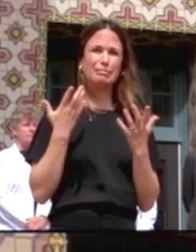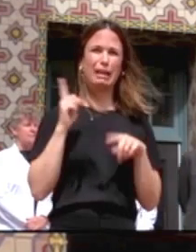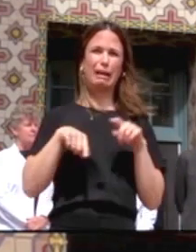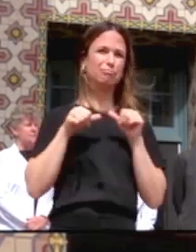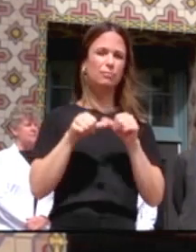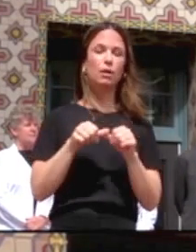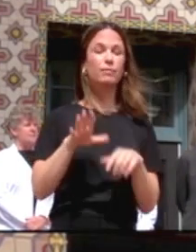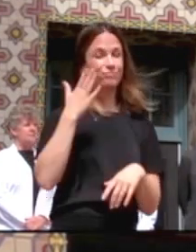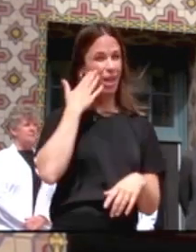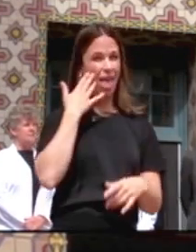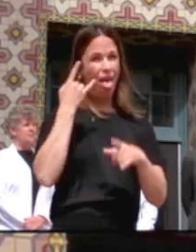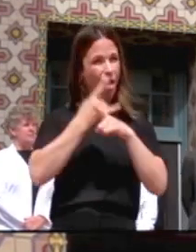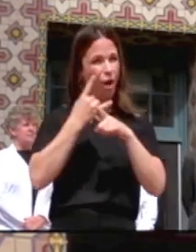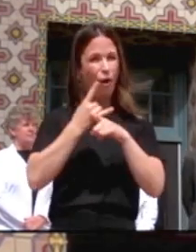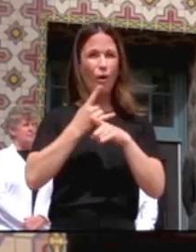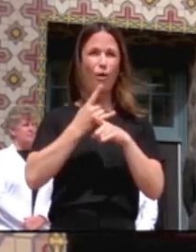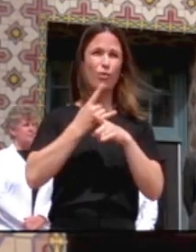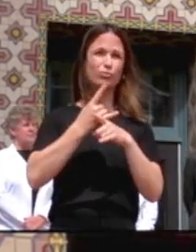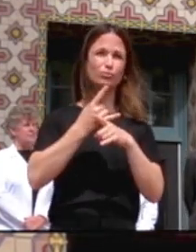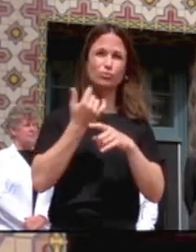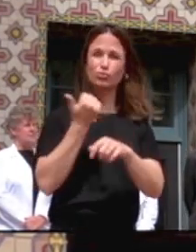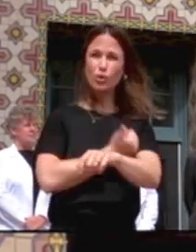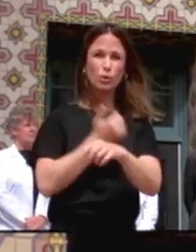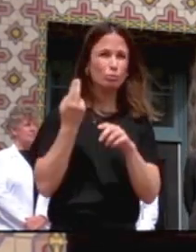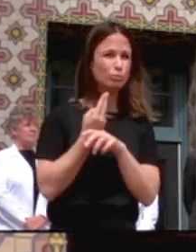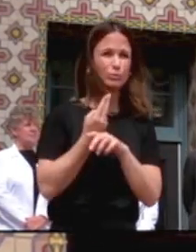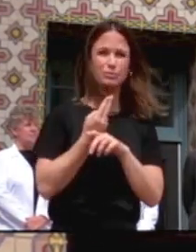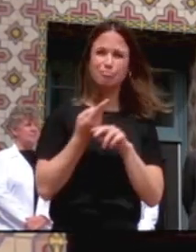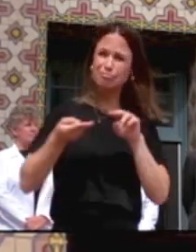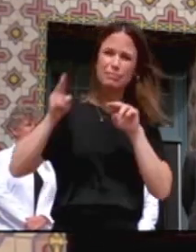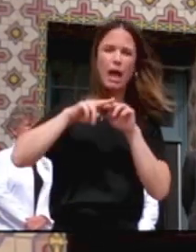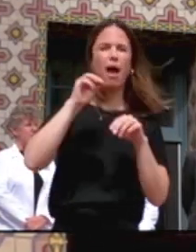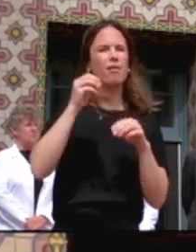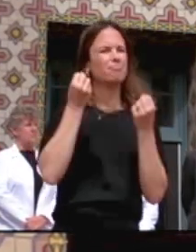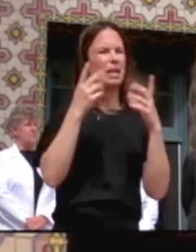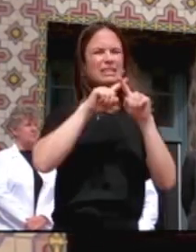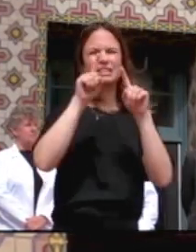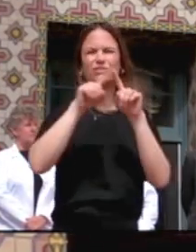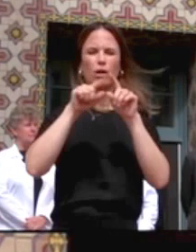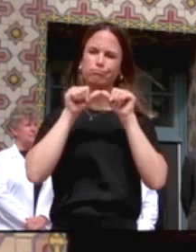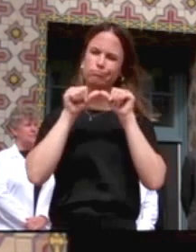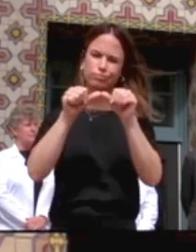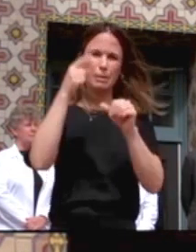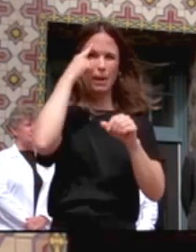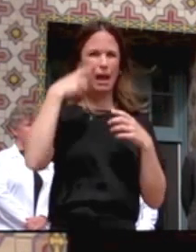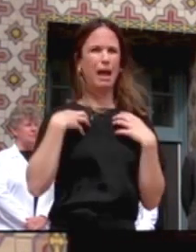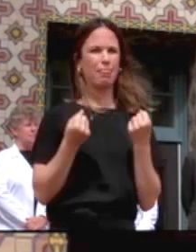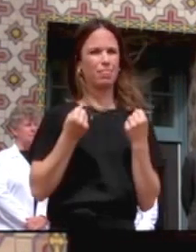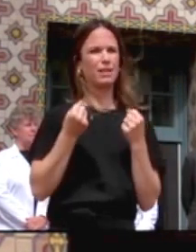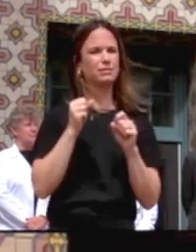alcohol and drug use, and a host of other chronic mental health conditions.